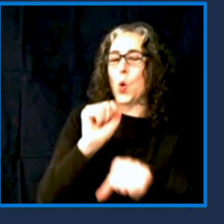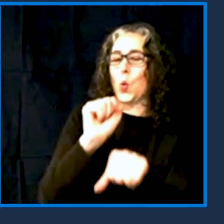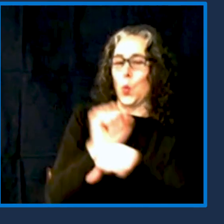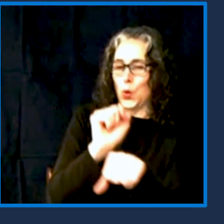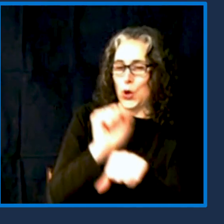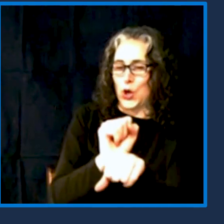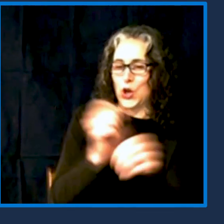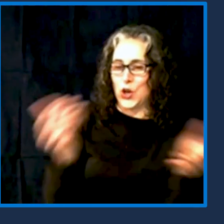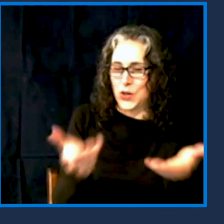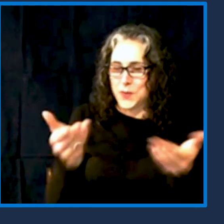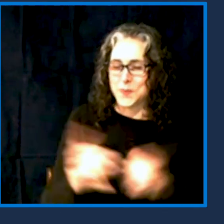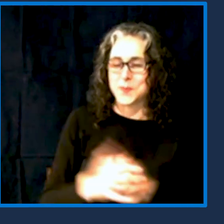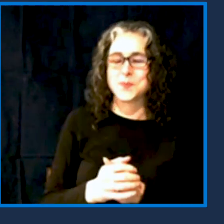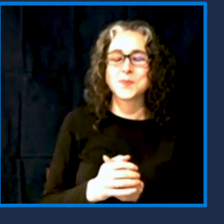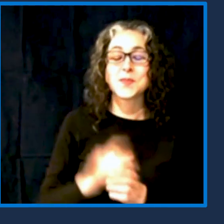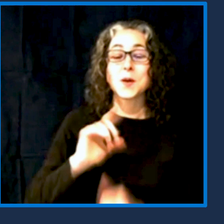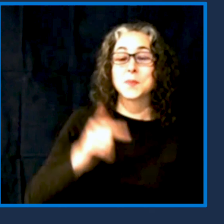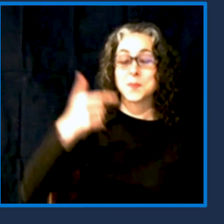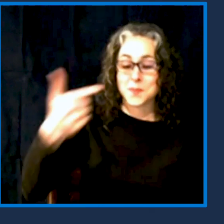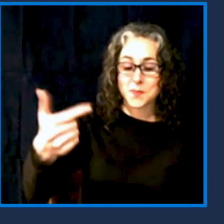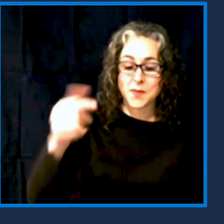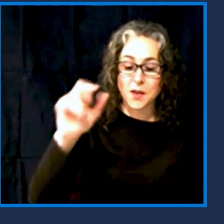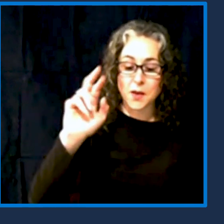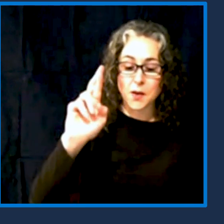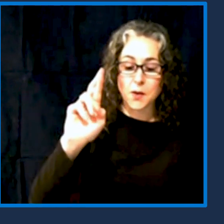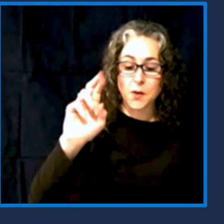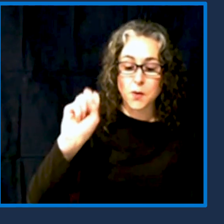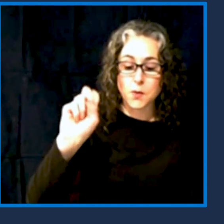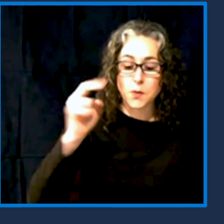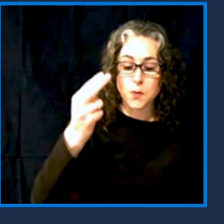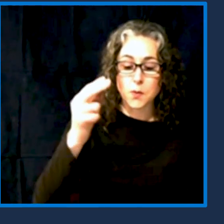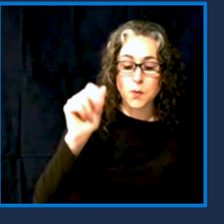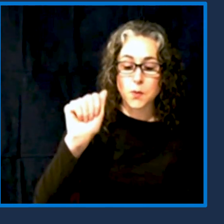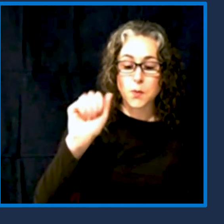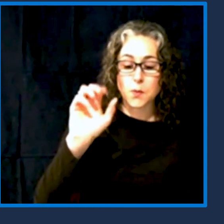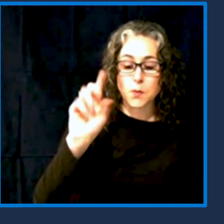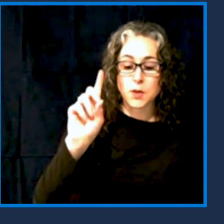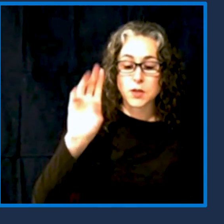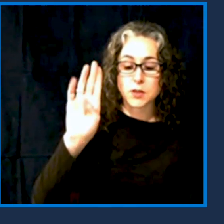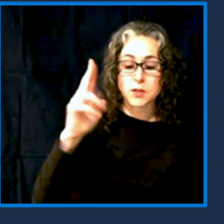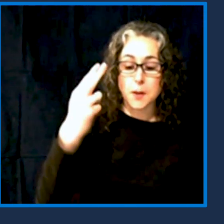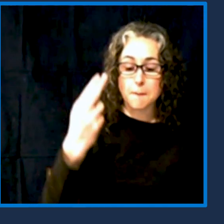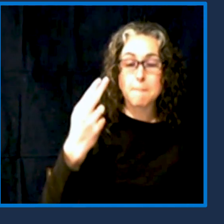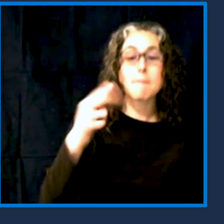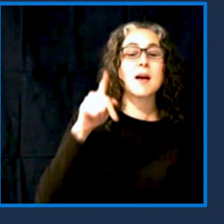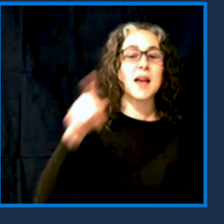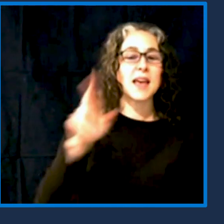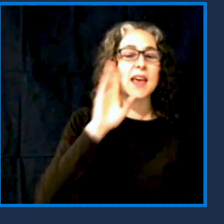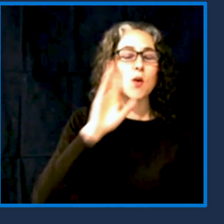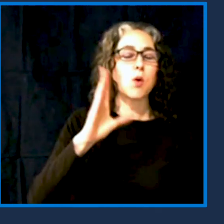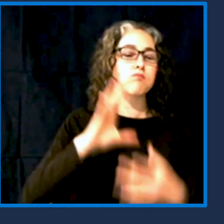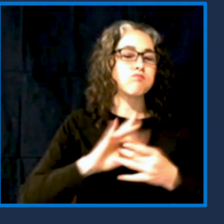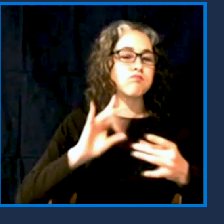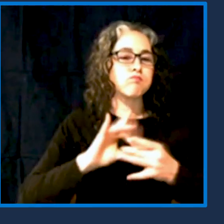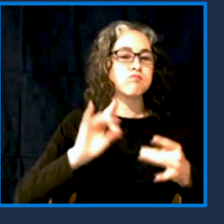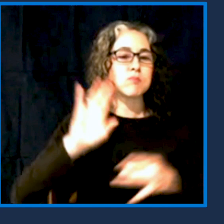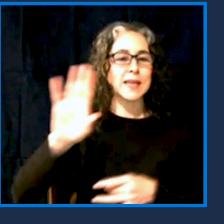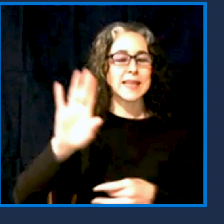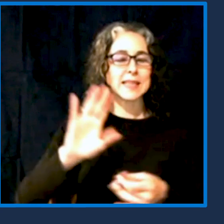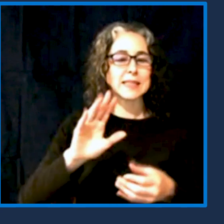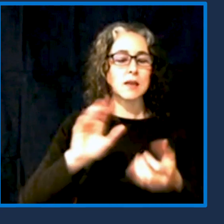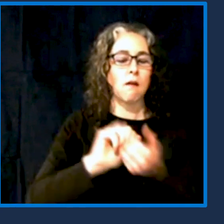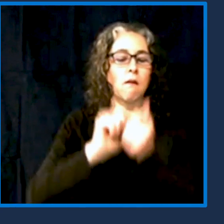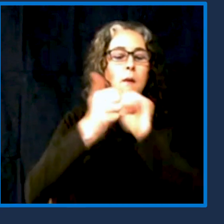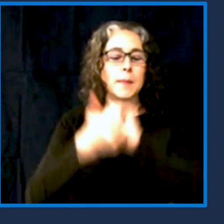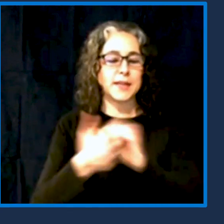employee. Handing it off to Rishabh for sharing his story of accommodation with Microsoft India.